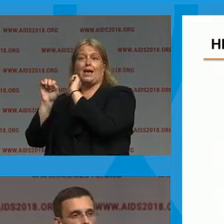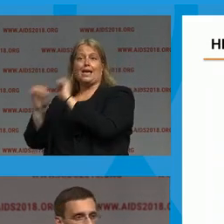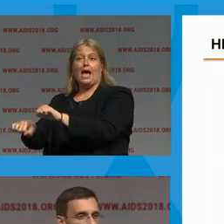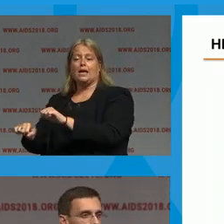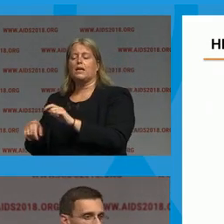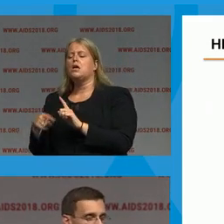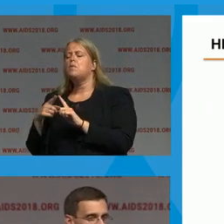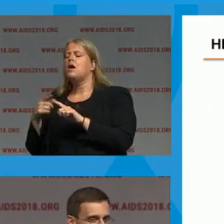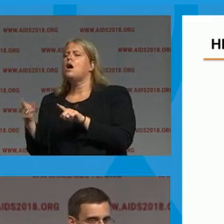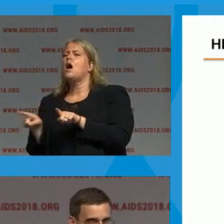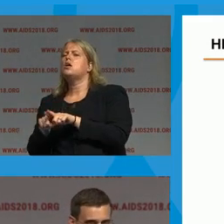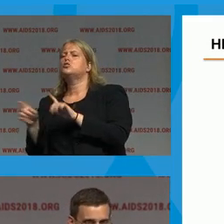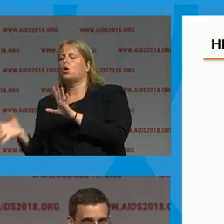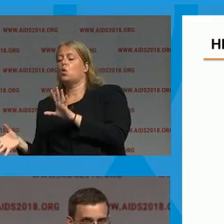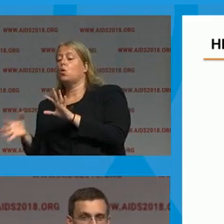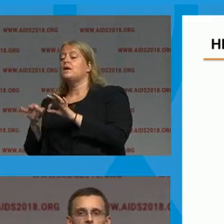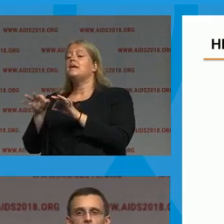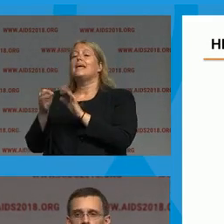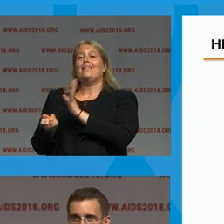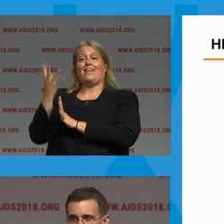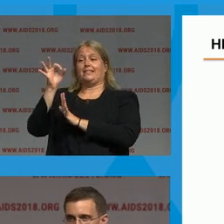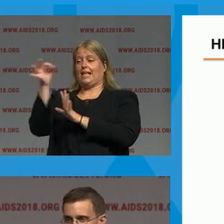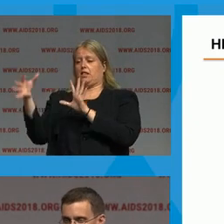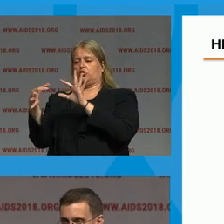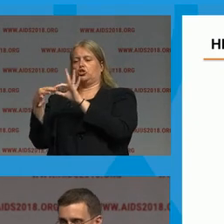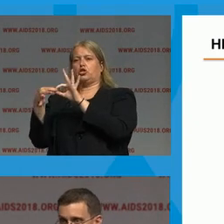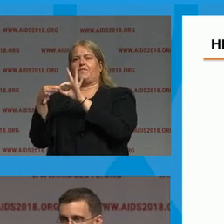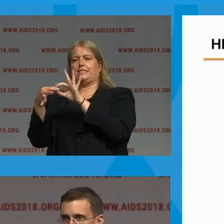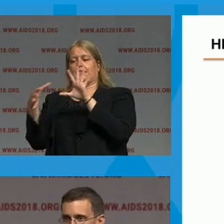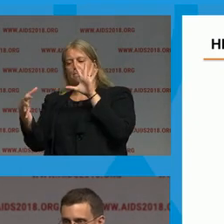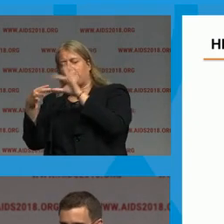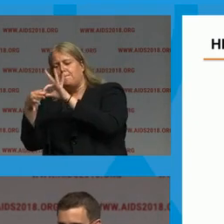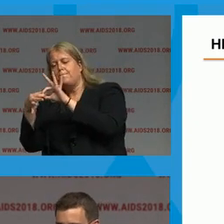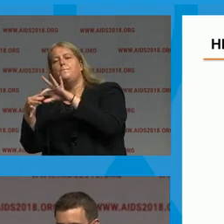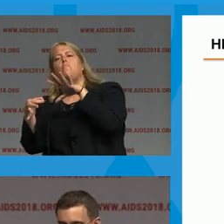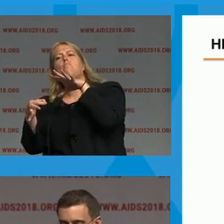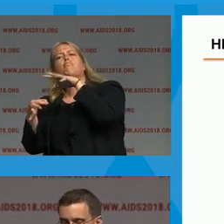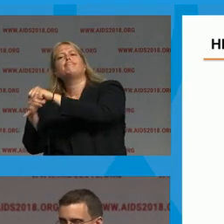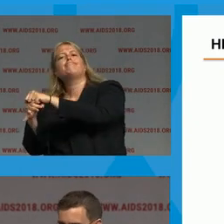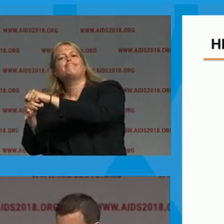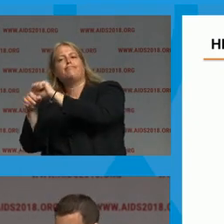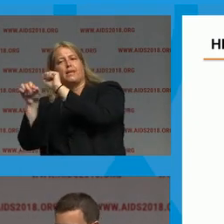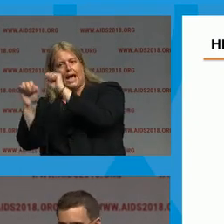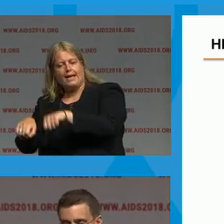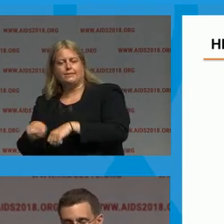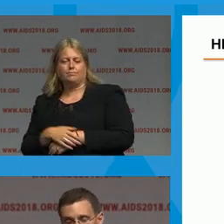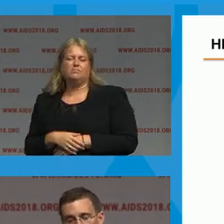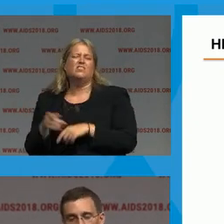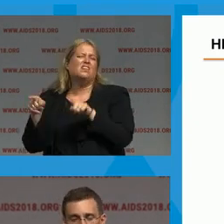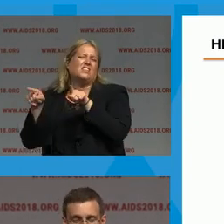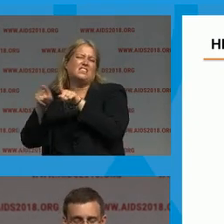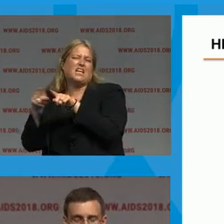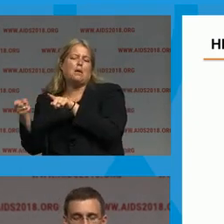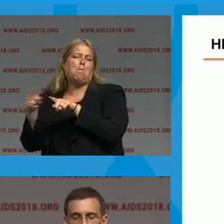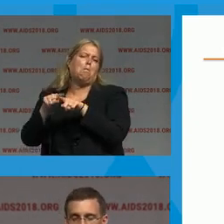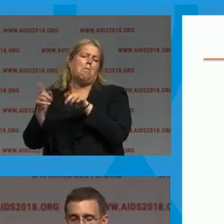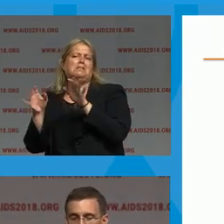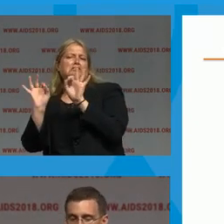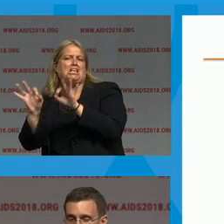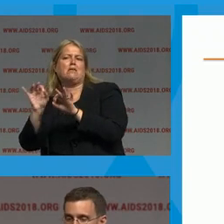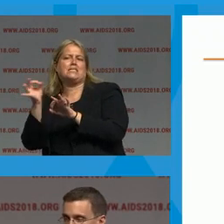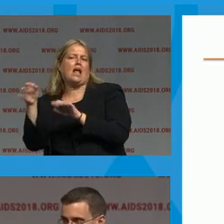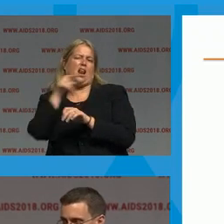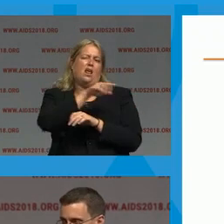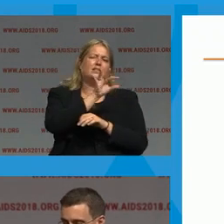also bind to the surface of infected cells and target those for killing by a type of killer cell similar to the one I just showed you. So that's